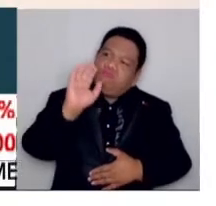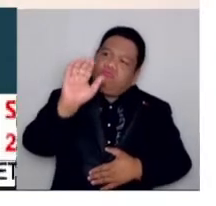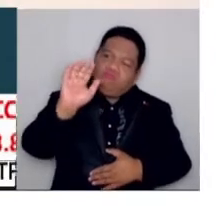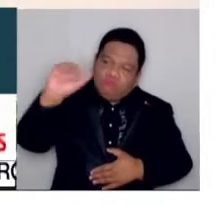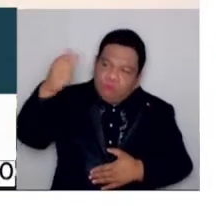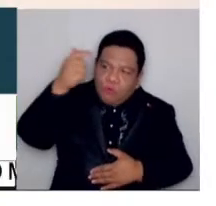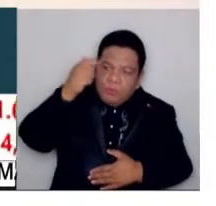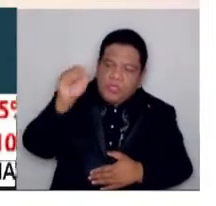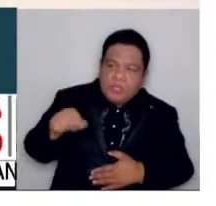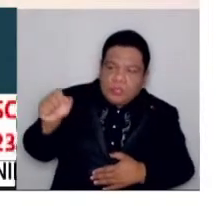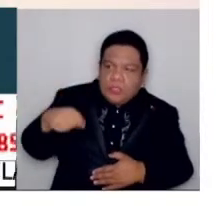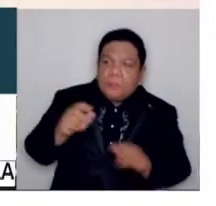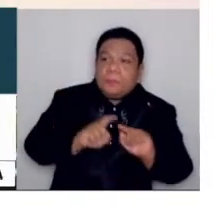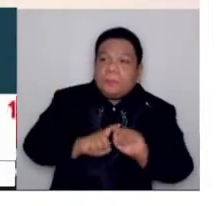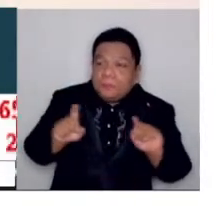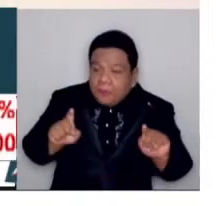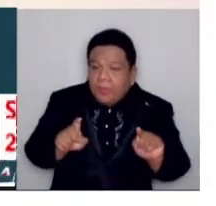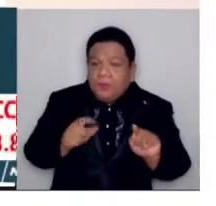but